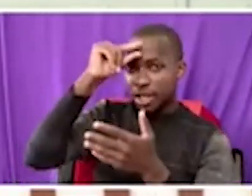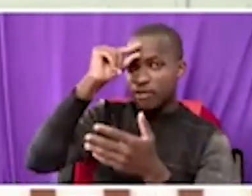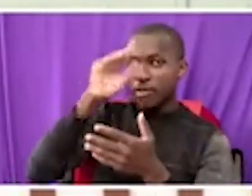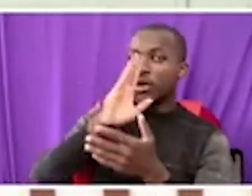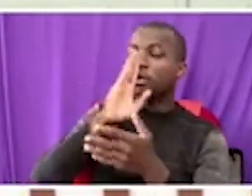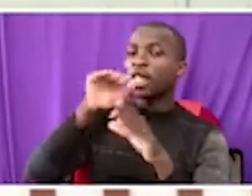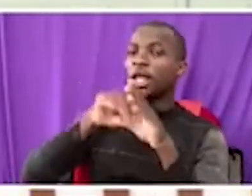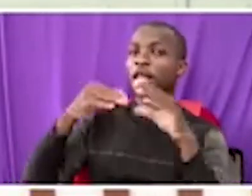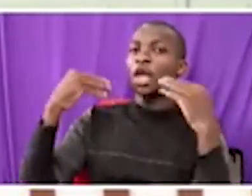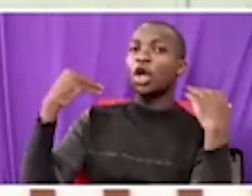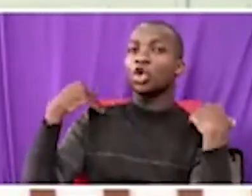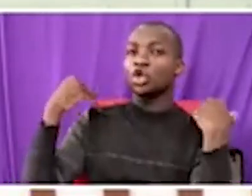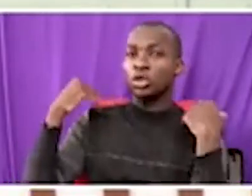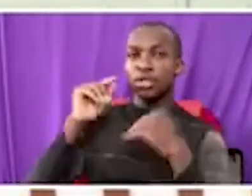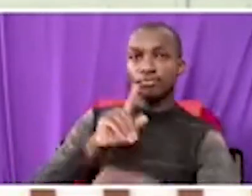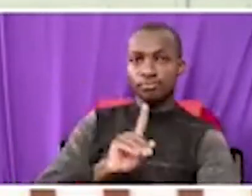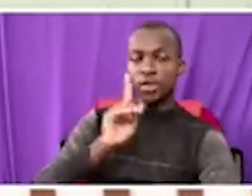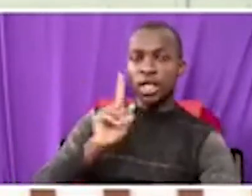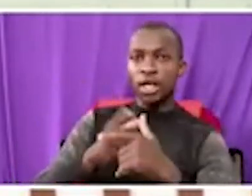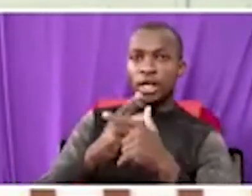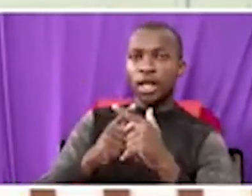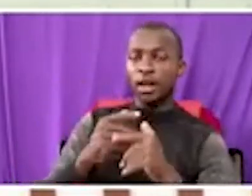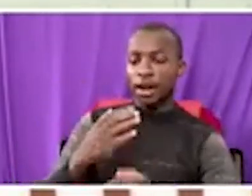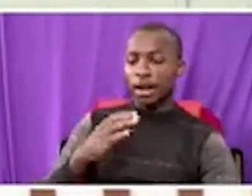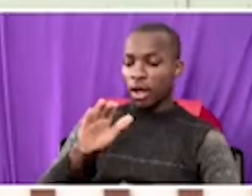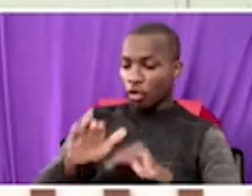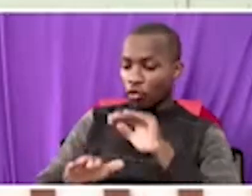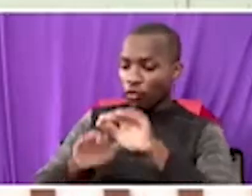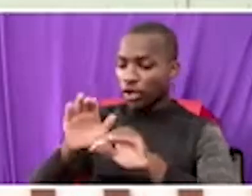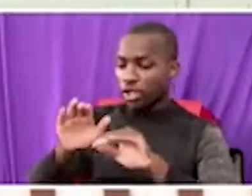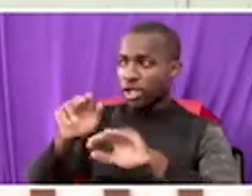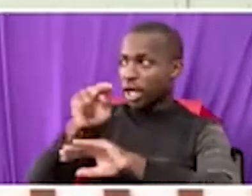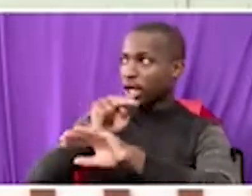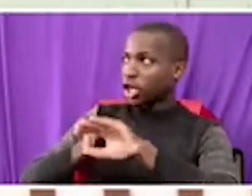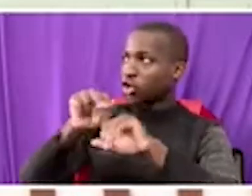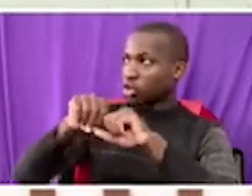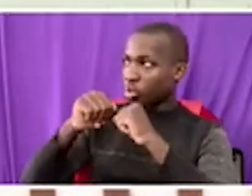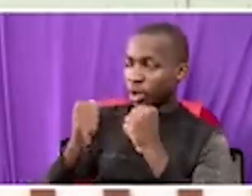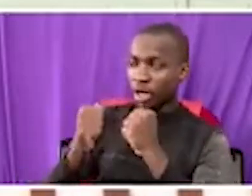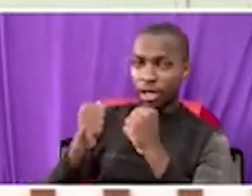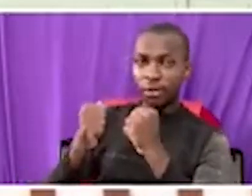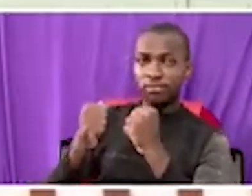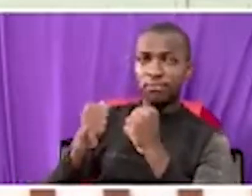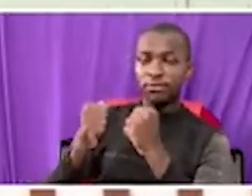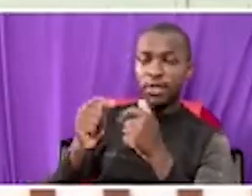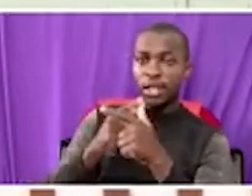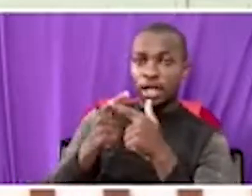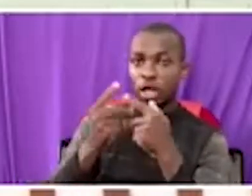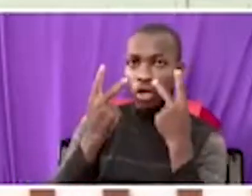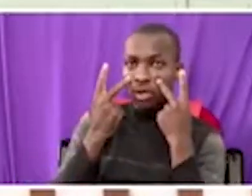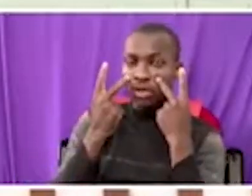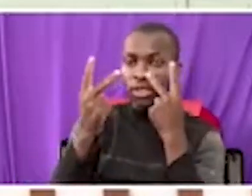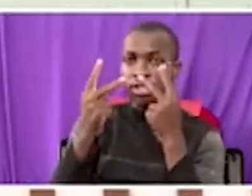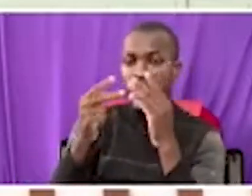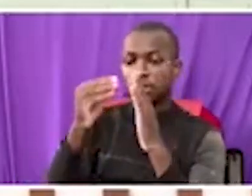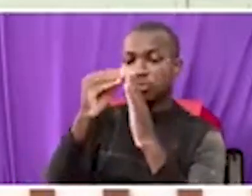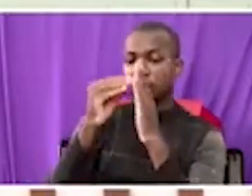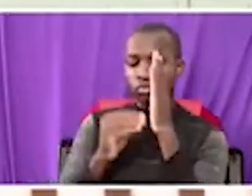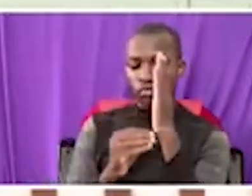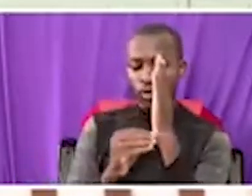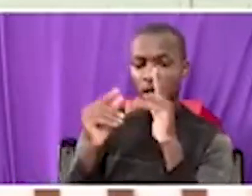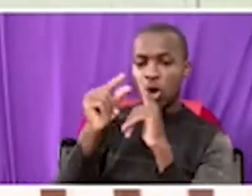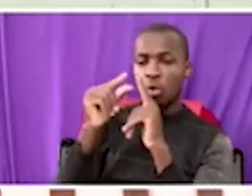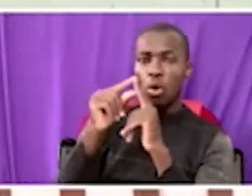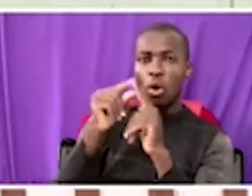his shoulders. Then 10 visits the notion of brokenness, and you come to 11. You see the following words: a shoot